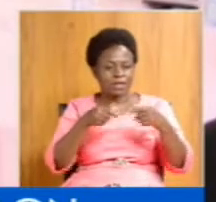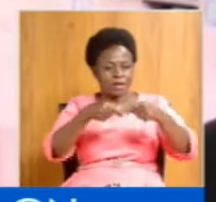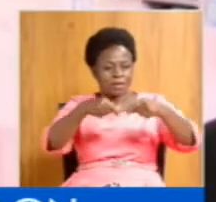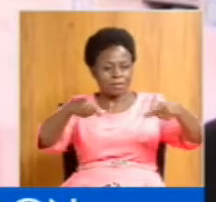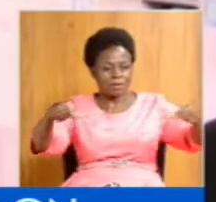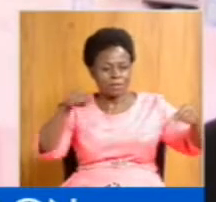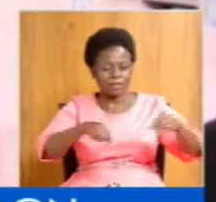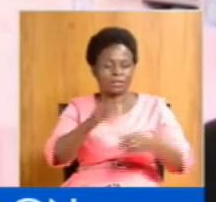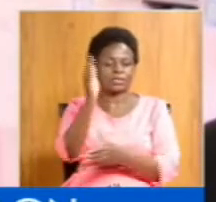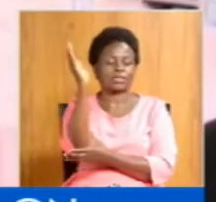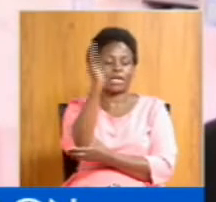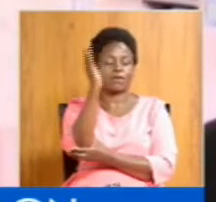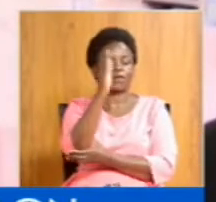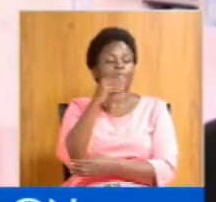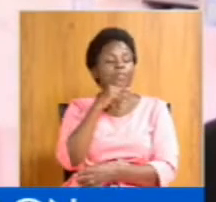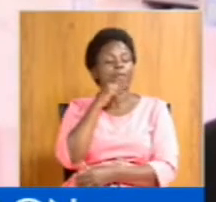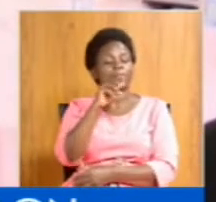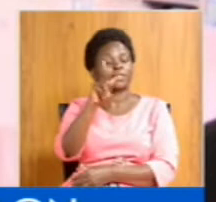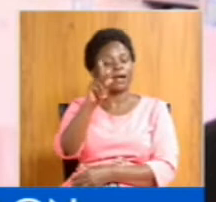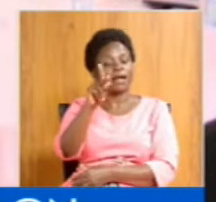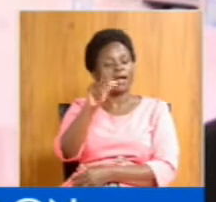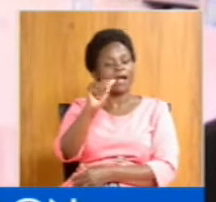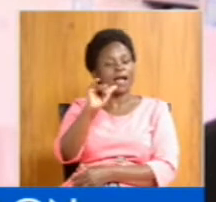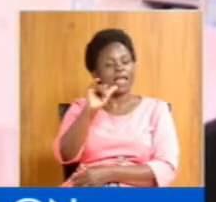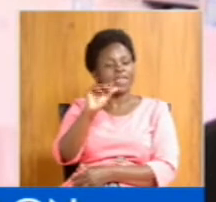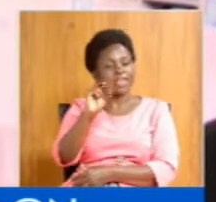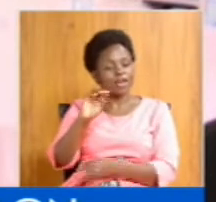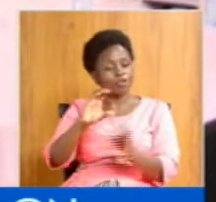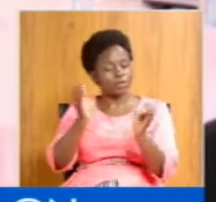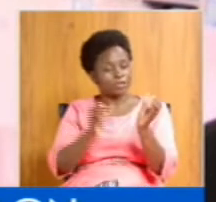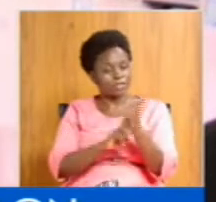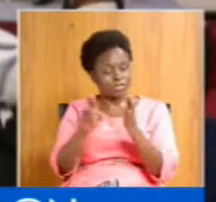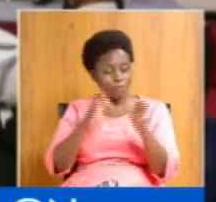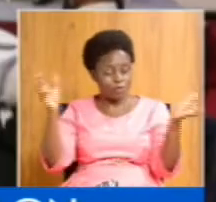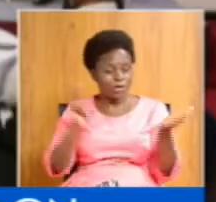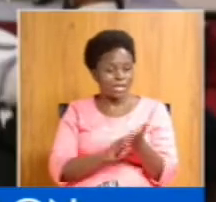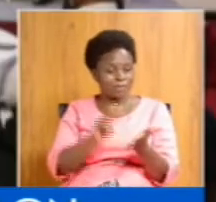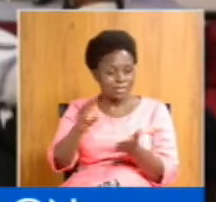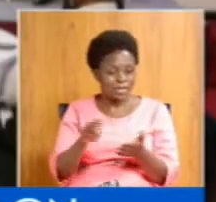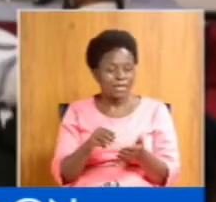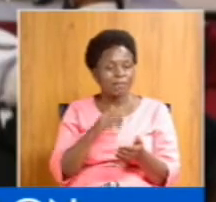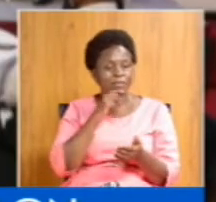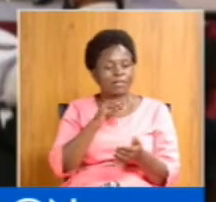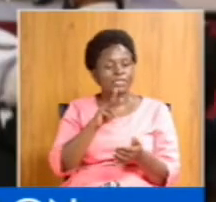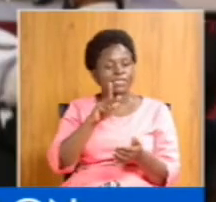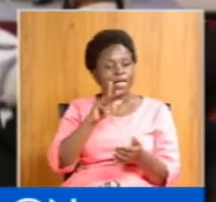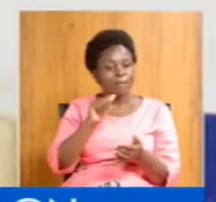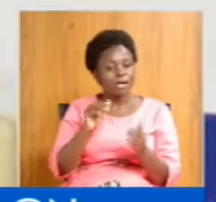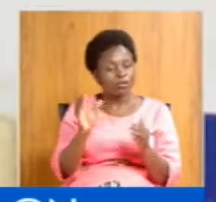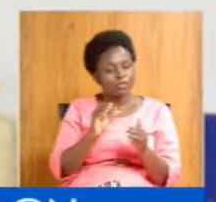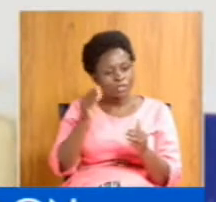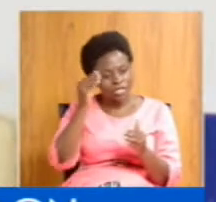panelists this afternoon. Mr. Kayinga Muduyisto, community representative from Greta Massaka. Mr. Akamia Julius, Commission,